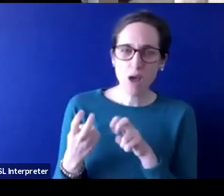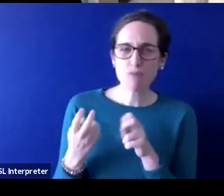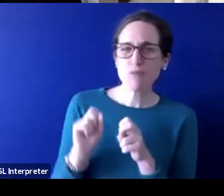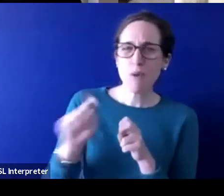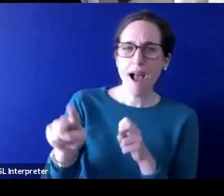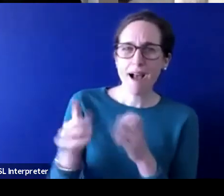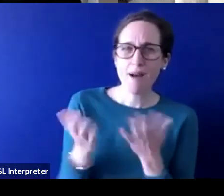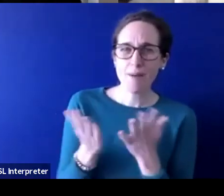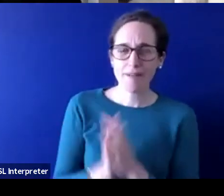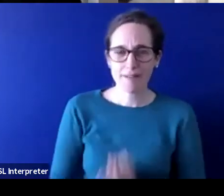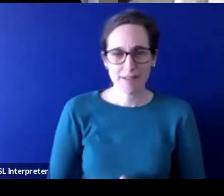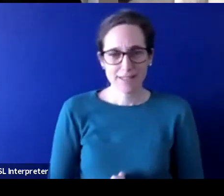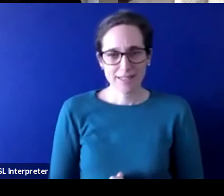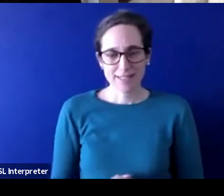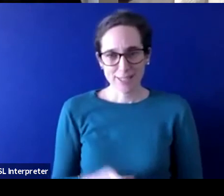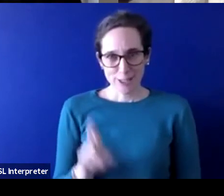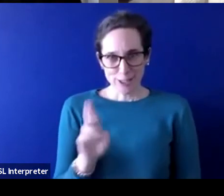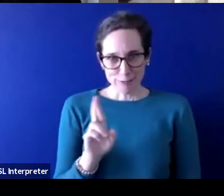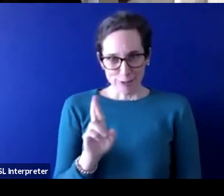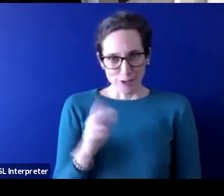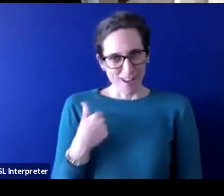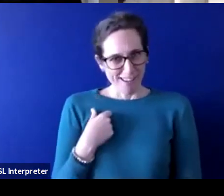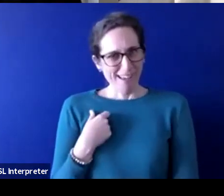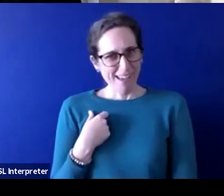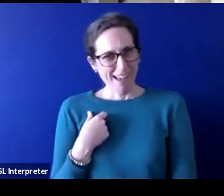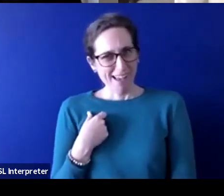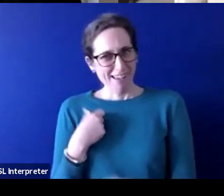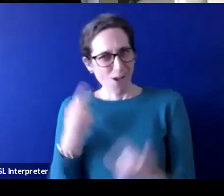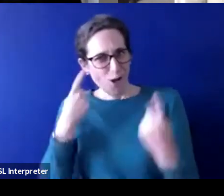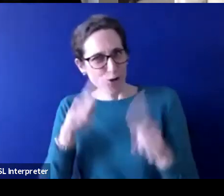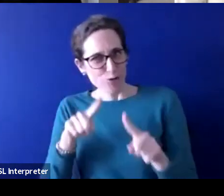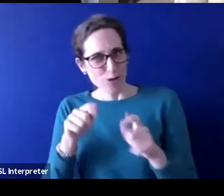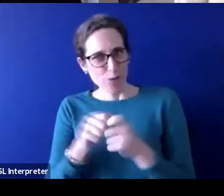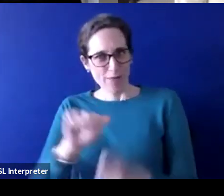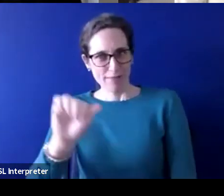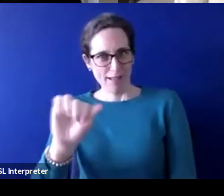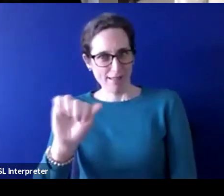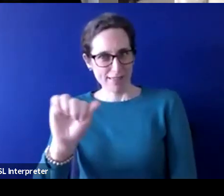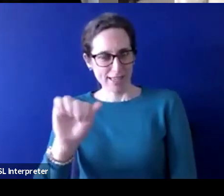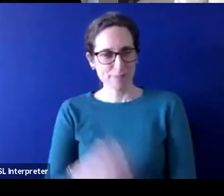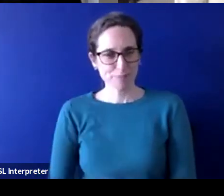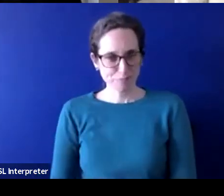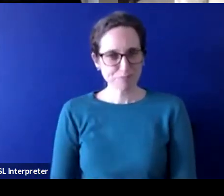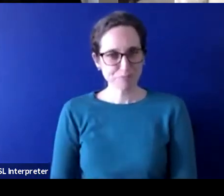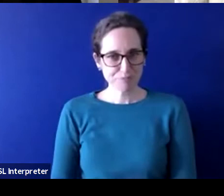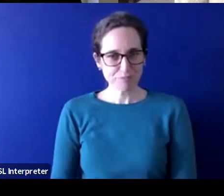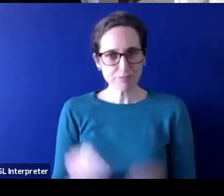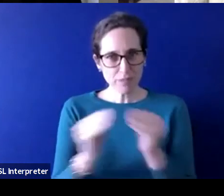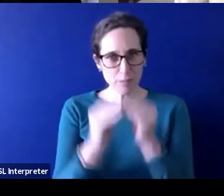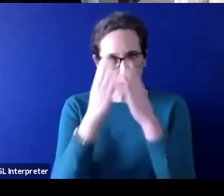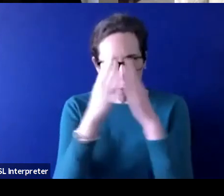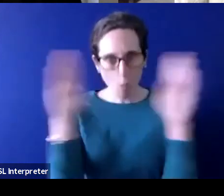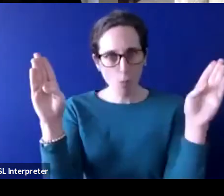change? Jeez, I'm kind of with Leah with that one. Be more open more stuff for us, not just